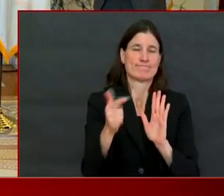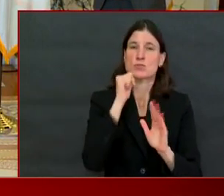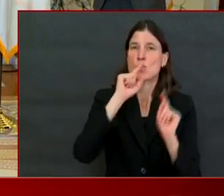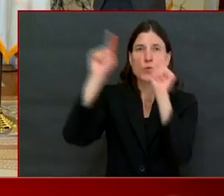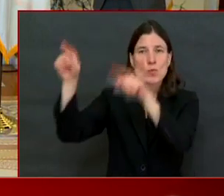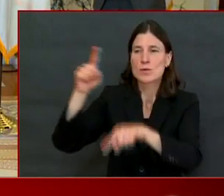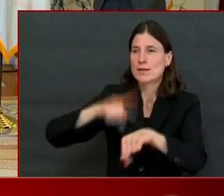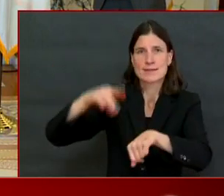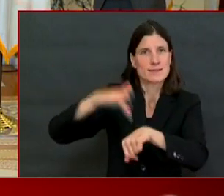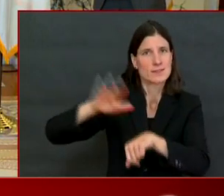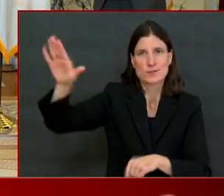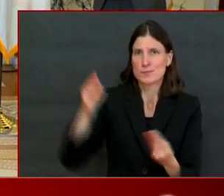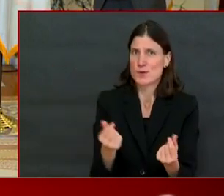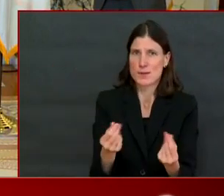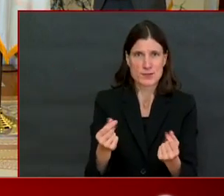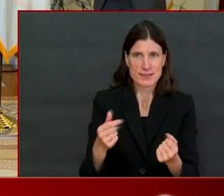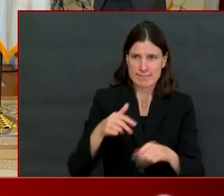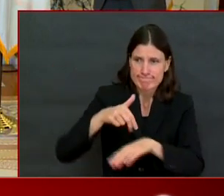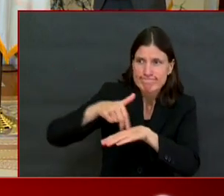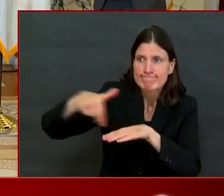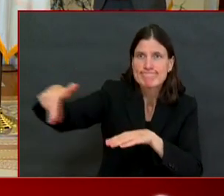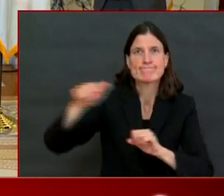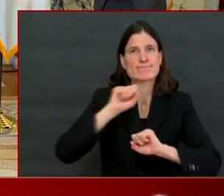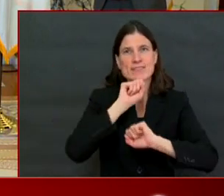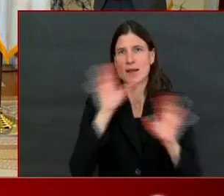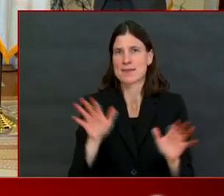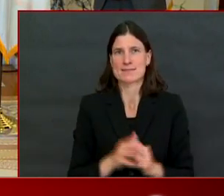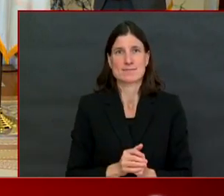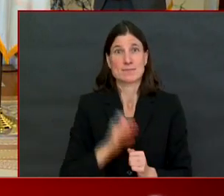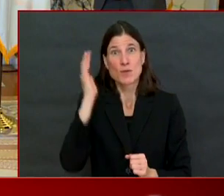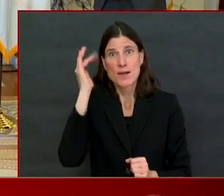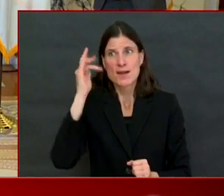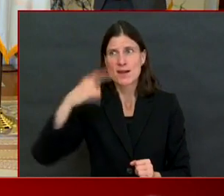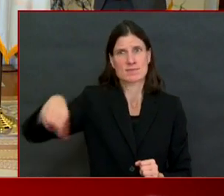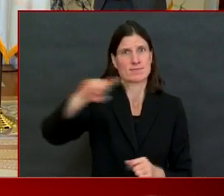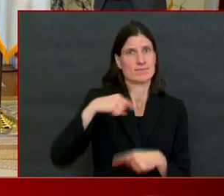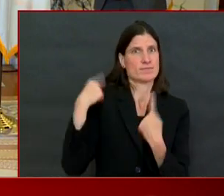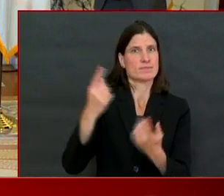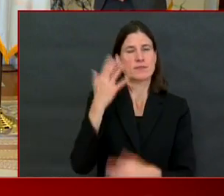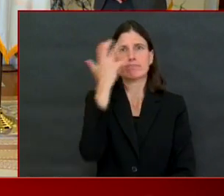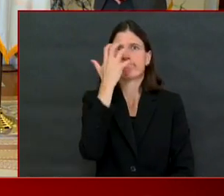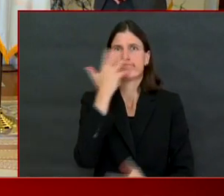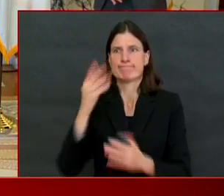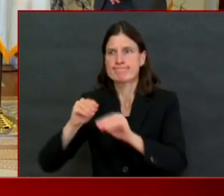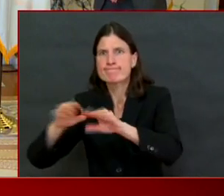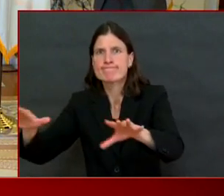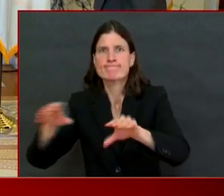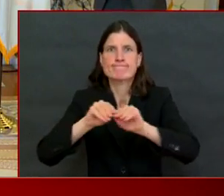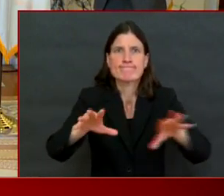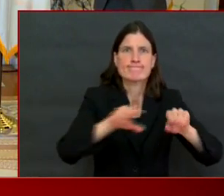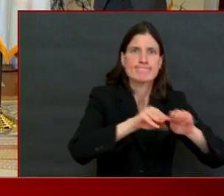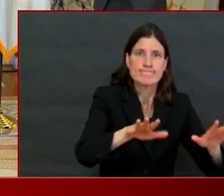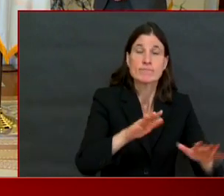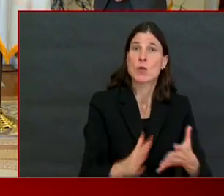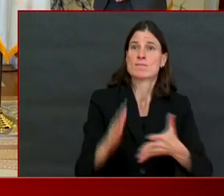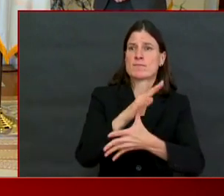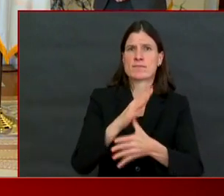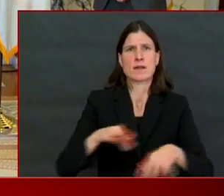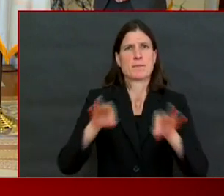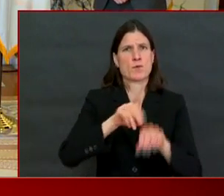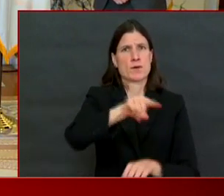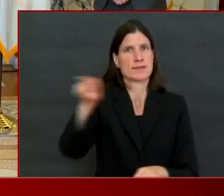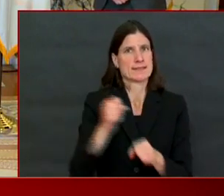environments when it comes to COVID-19 in Rhode Island and across the country. But the difficult scenarios that have played out in Rhode Island facilities are